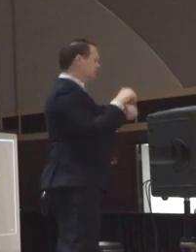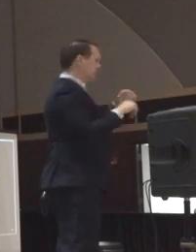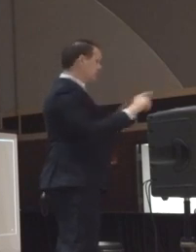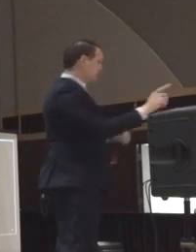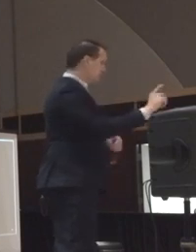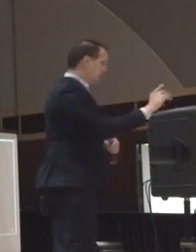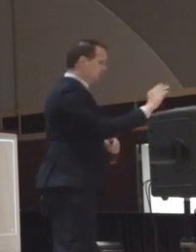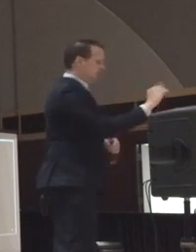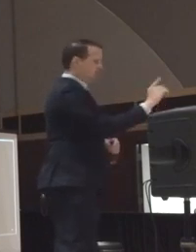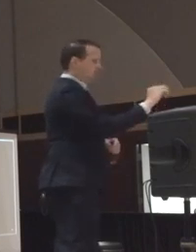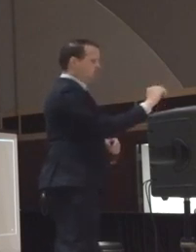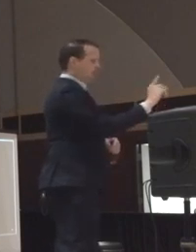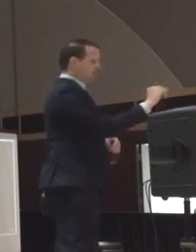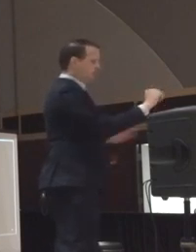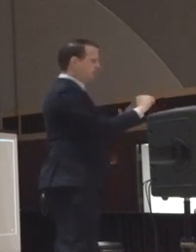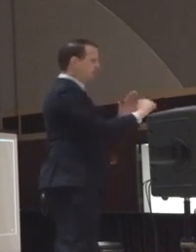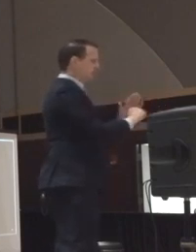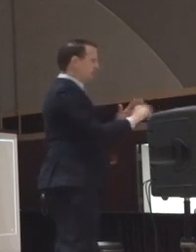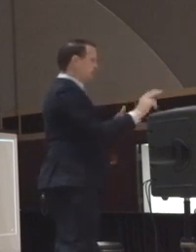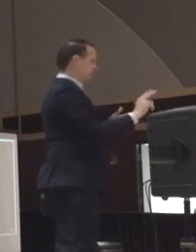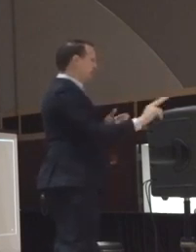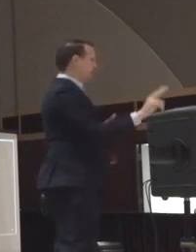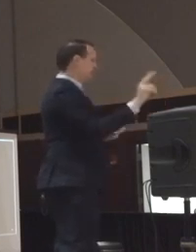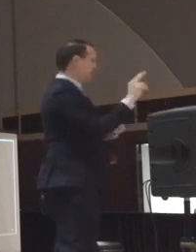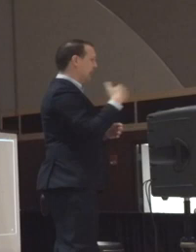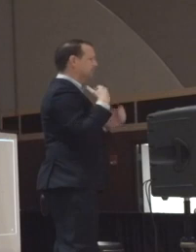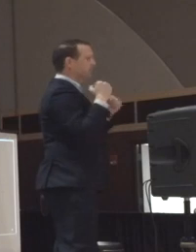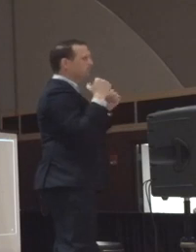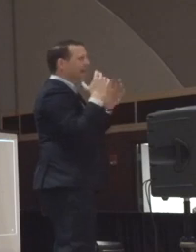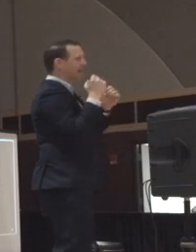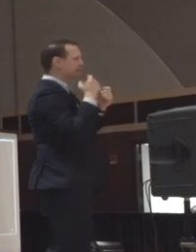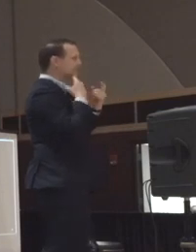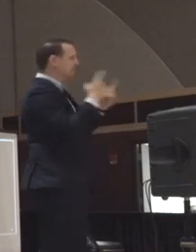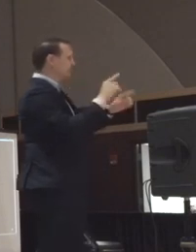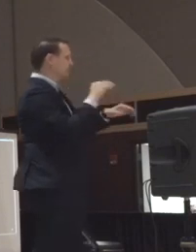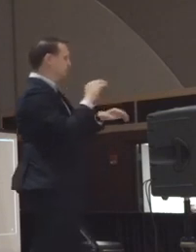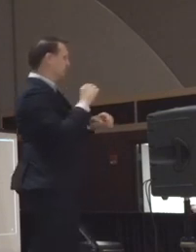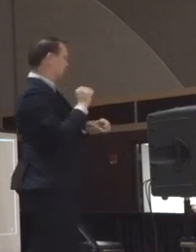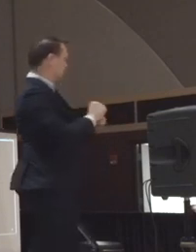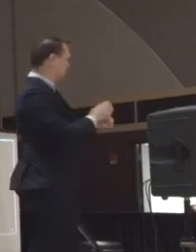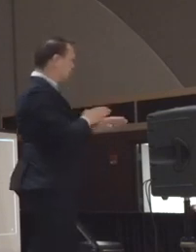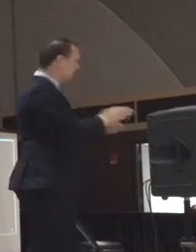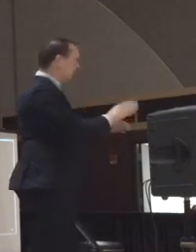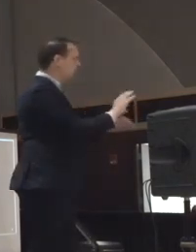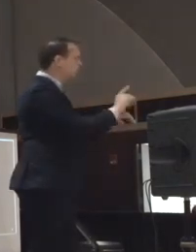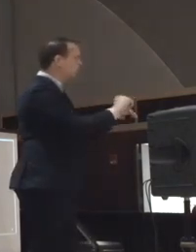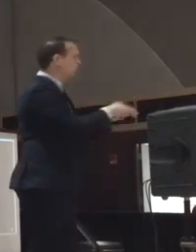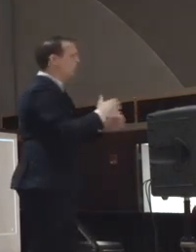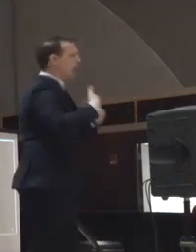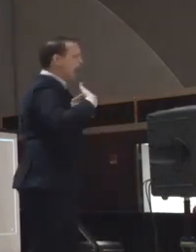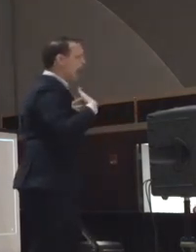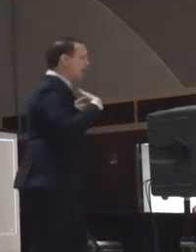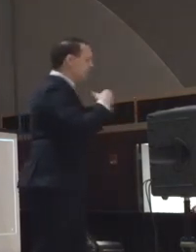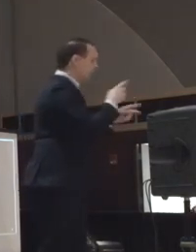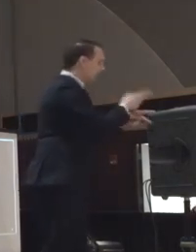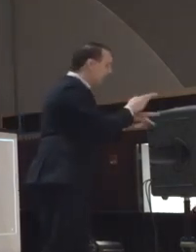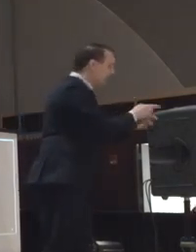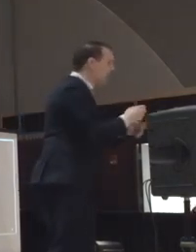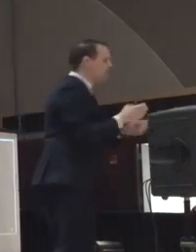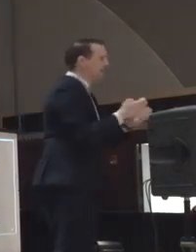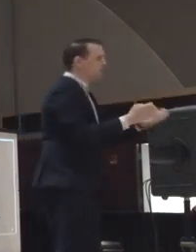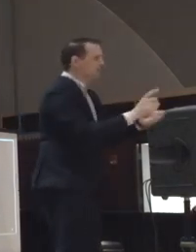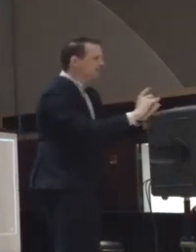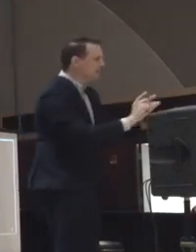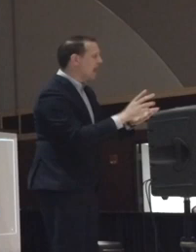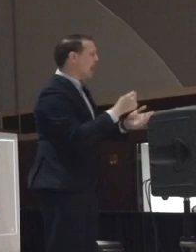State University and has an amazing, successful career consulting on livestock handling, equipment design, and is an advocate